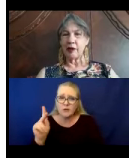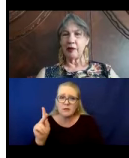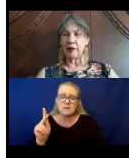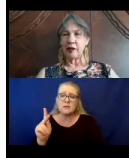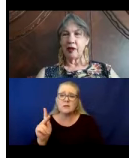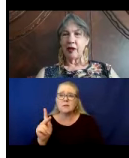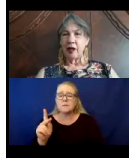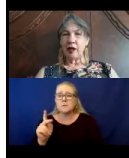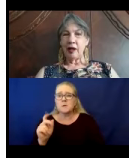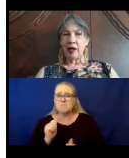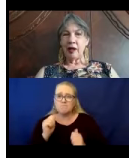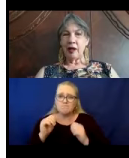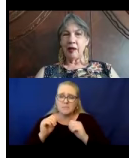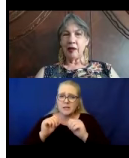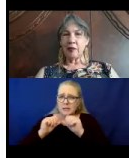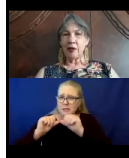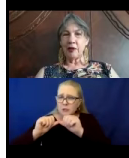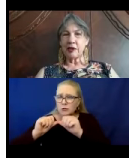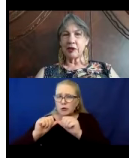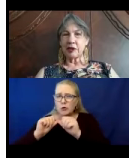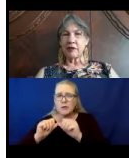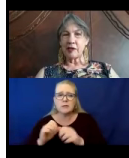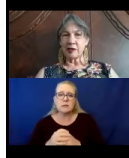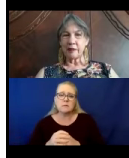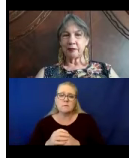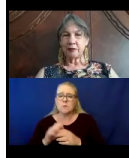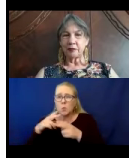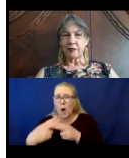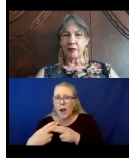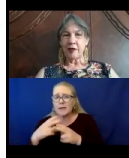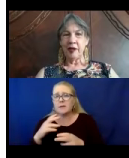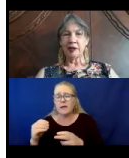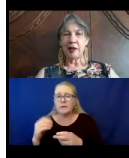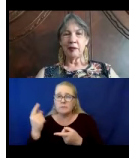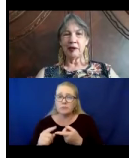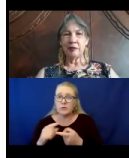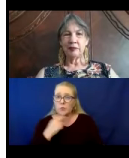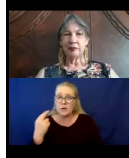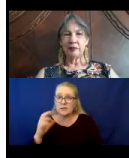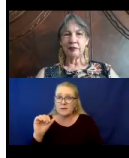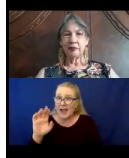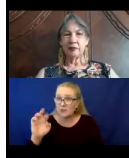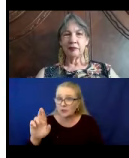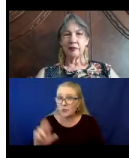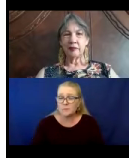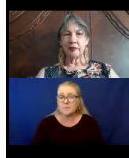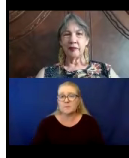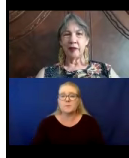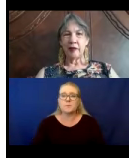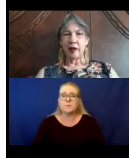control weight, and help decrease the risk of cancer. Next slide, please.